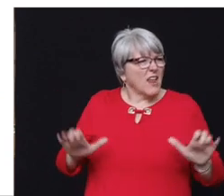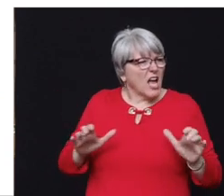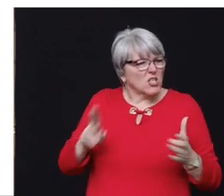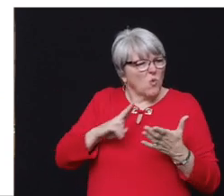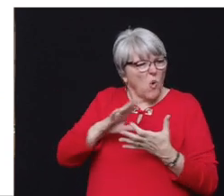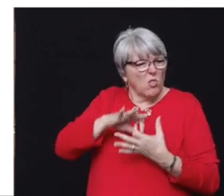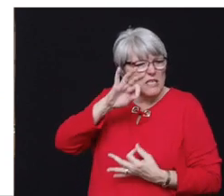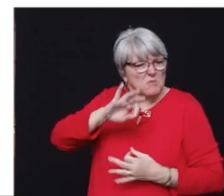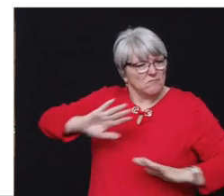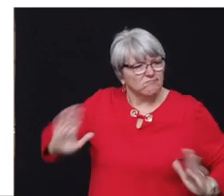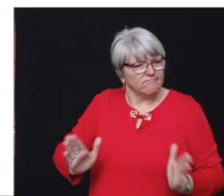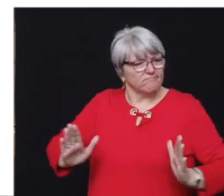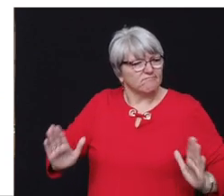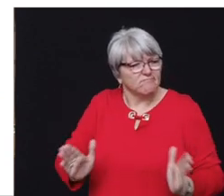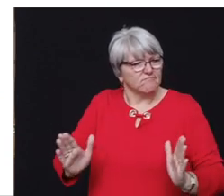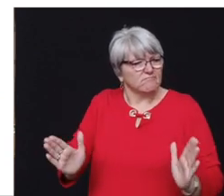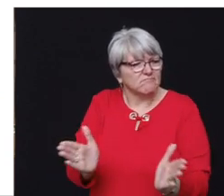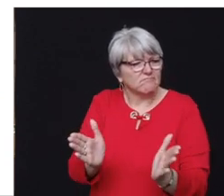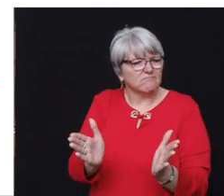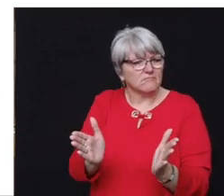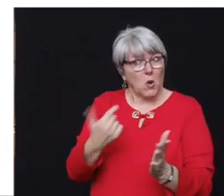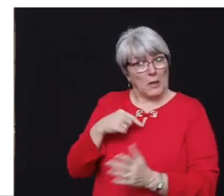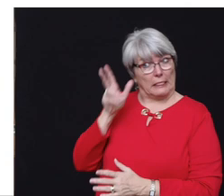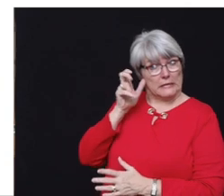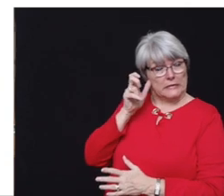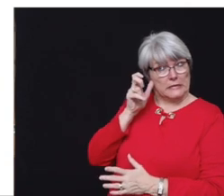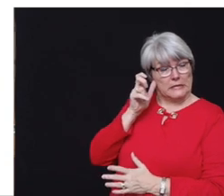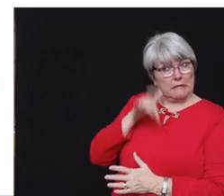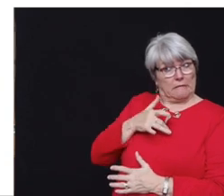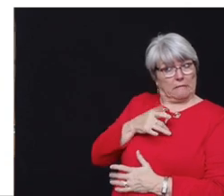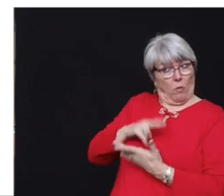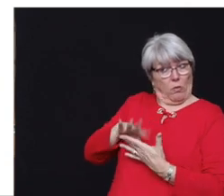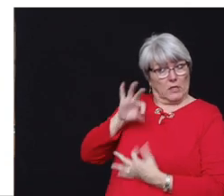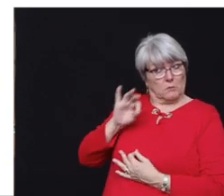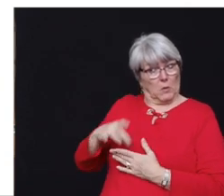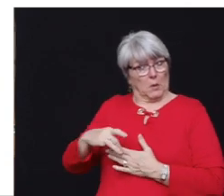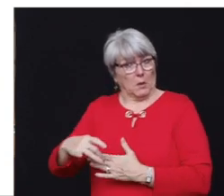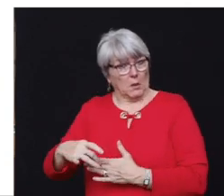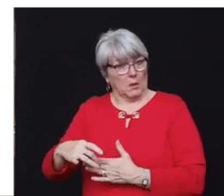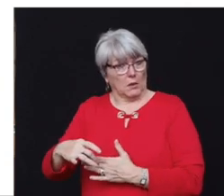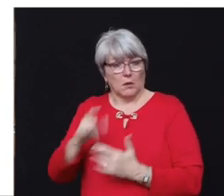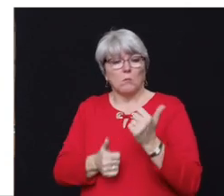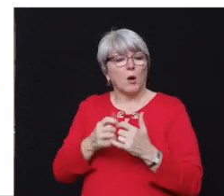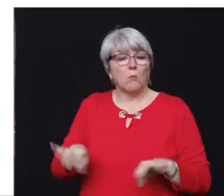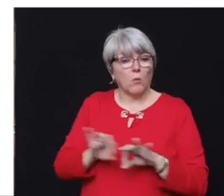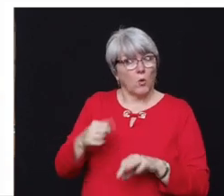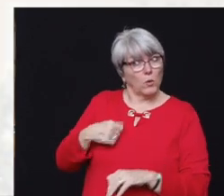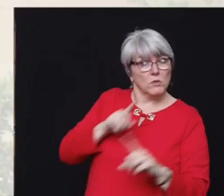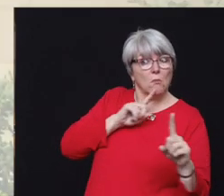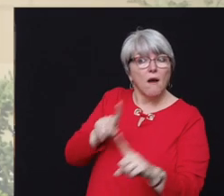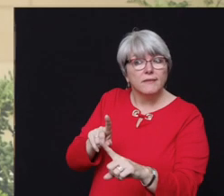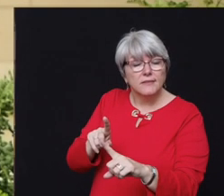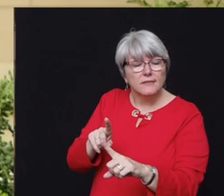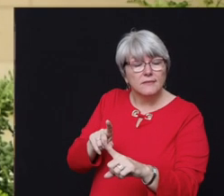Holy Spirit prompting us? Are we listening? And more importantly, are we responding?